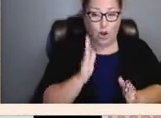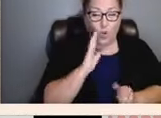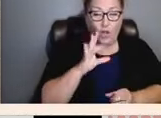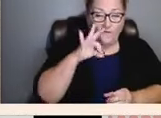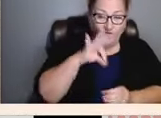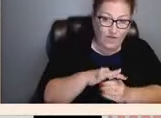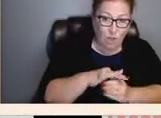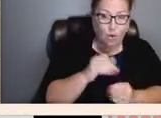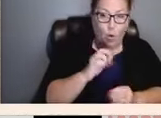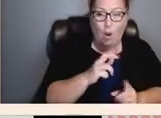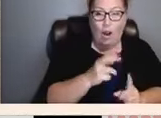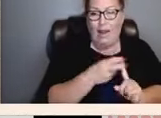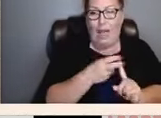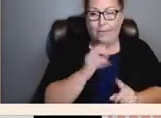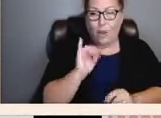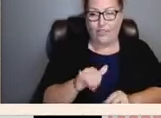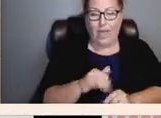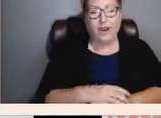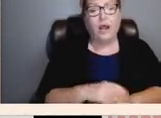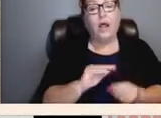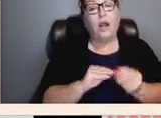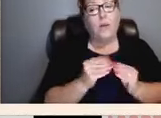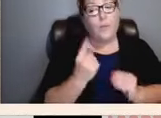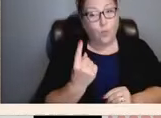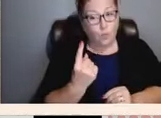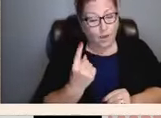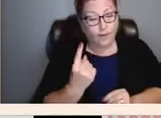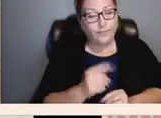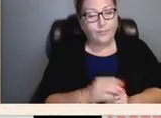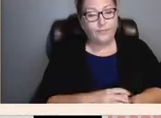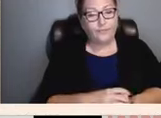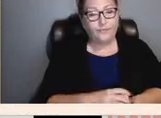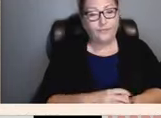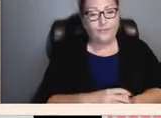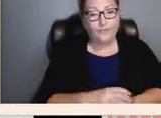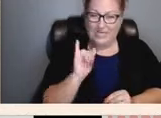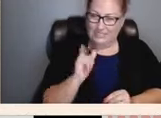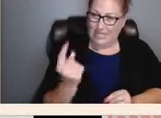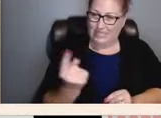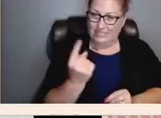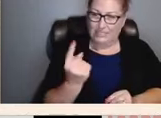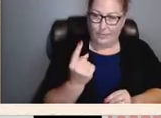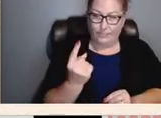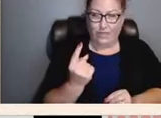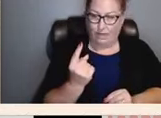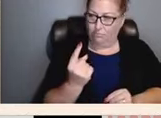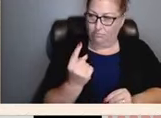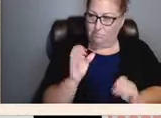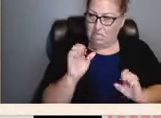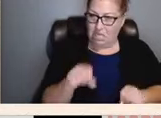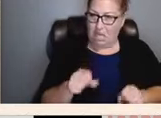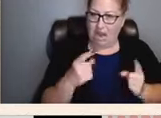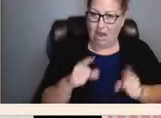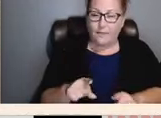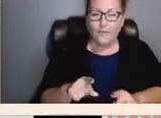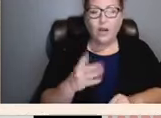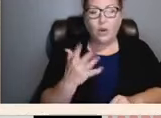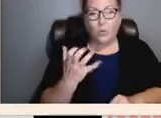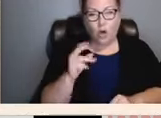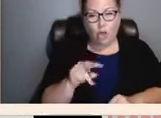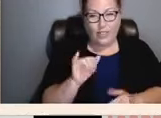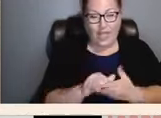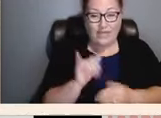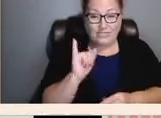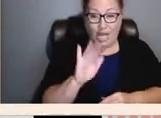on this? Now, number one, is that something attainable? You want to look at that. Is that in your bylaws? Can